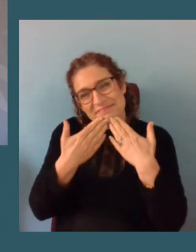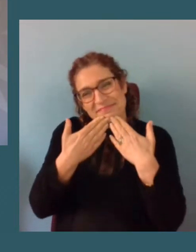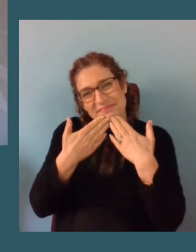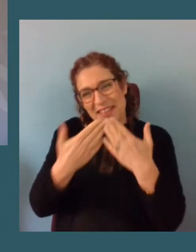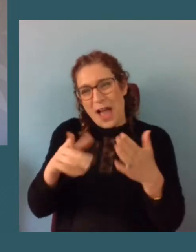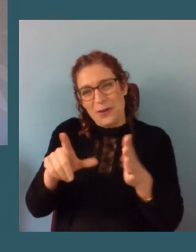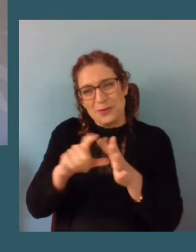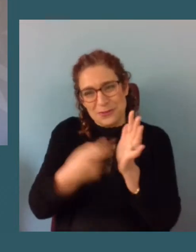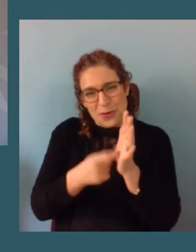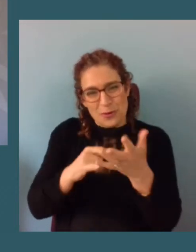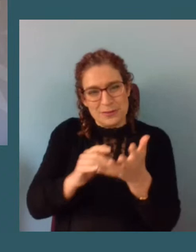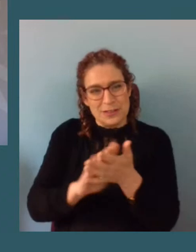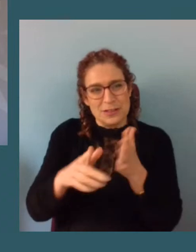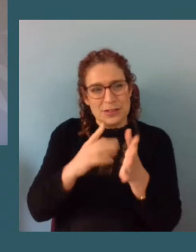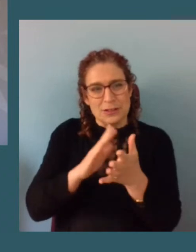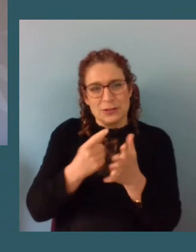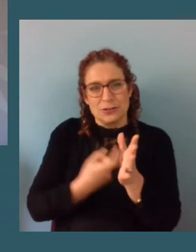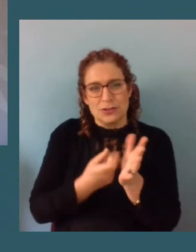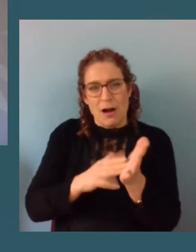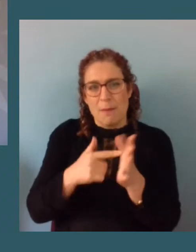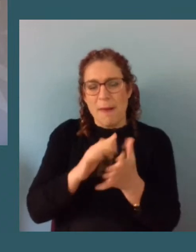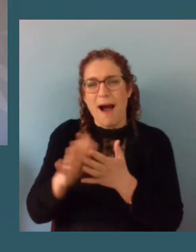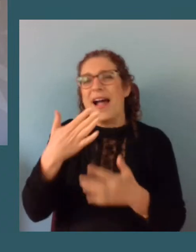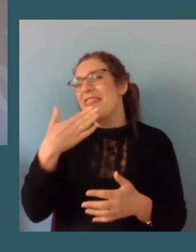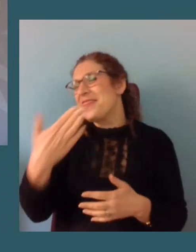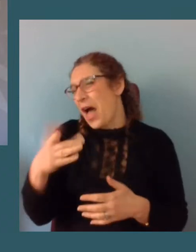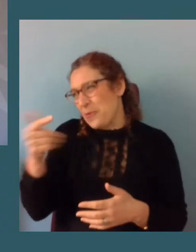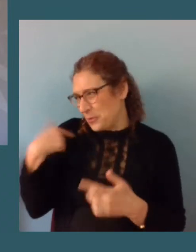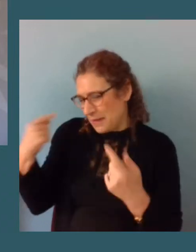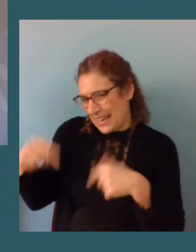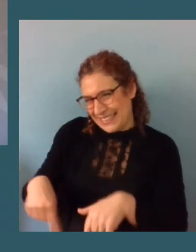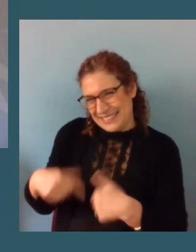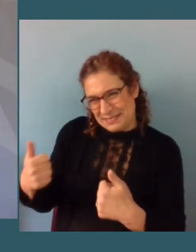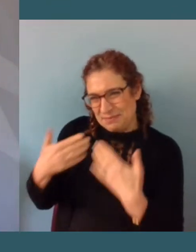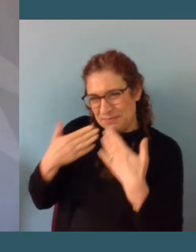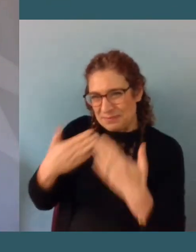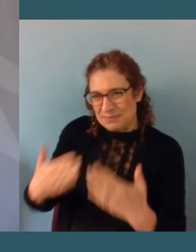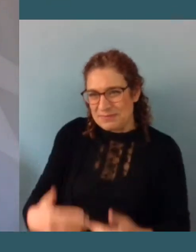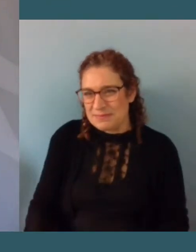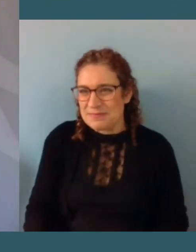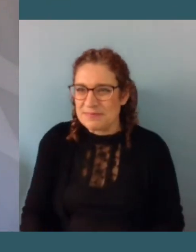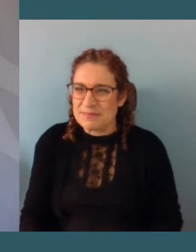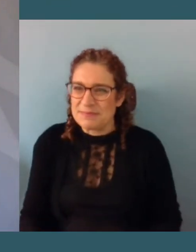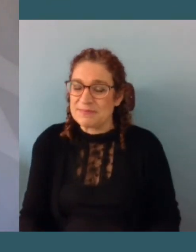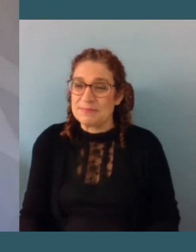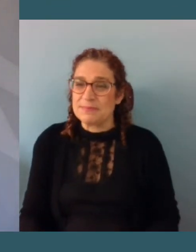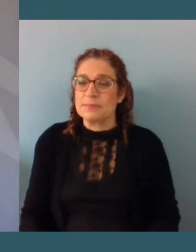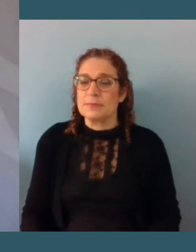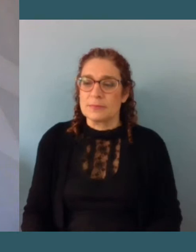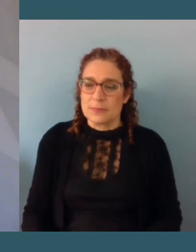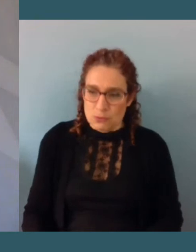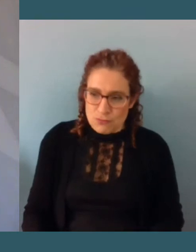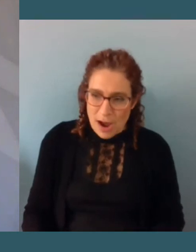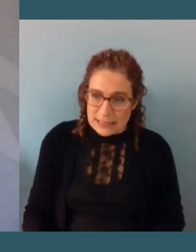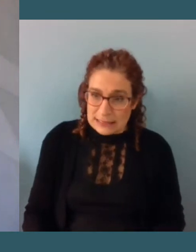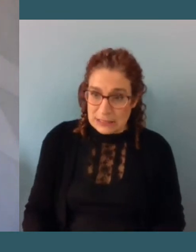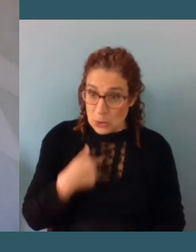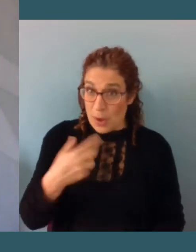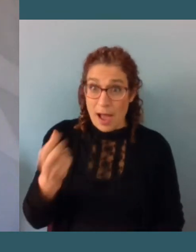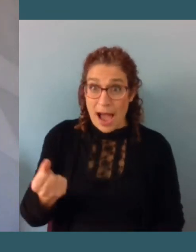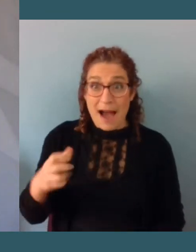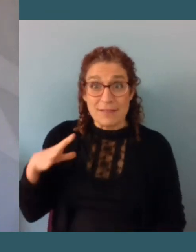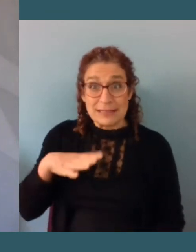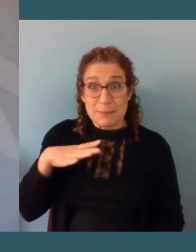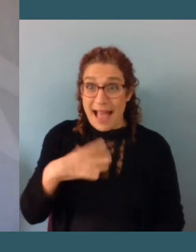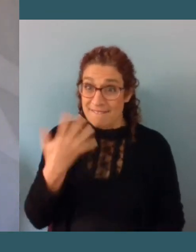Sharma. Thank you so much for the opportunity. Okay, no problem. So we're running 5 minutes early, but